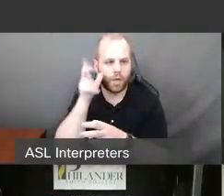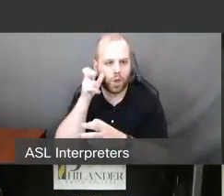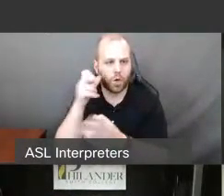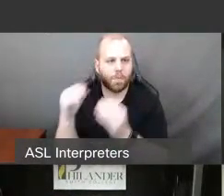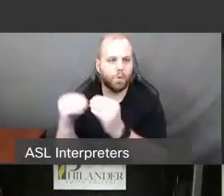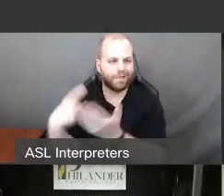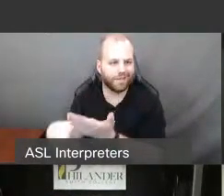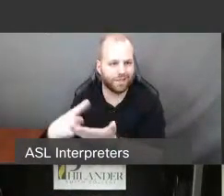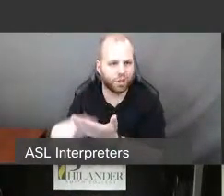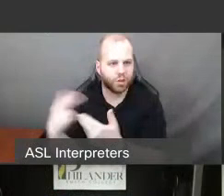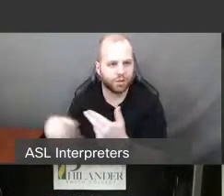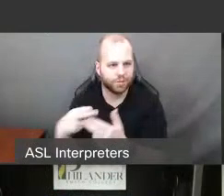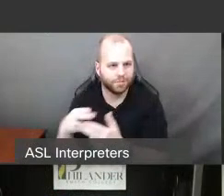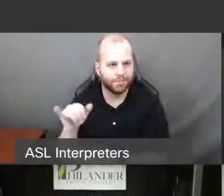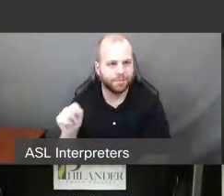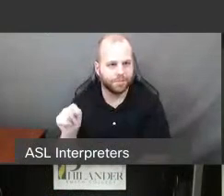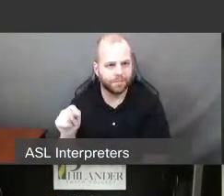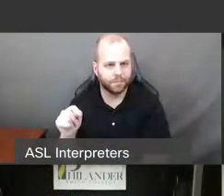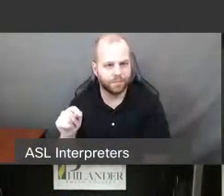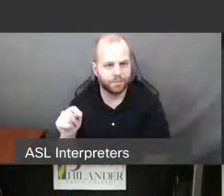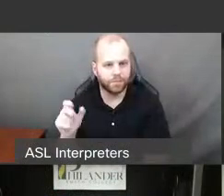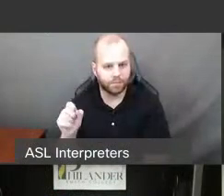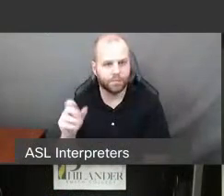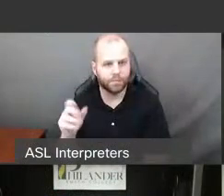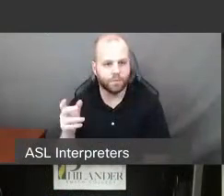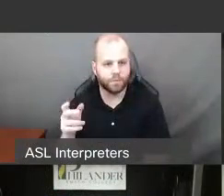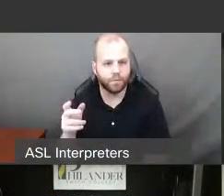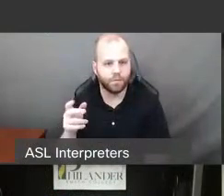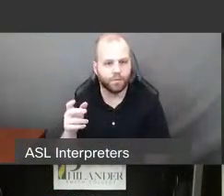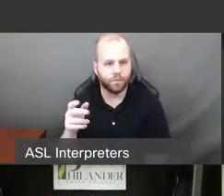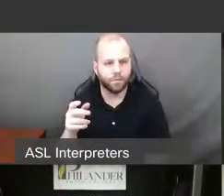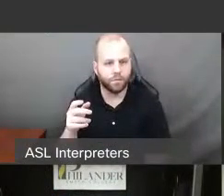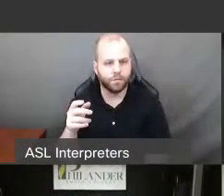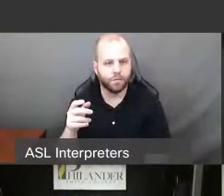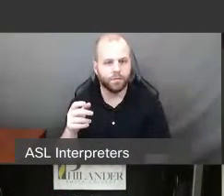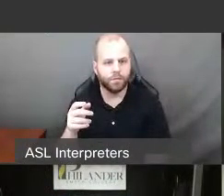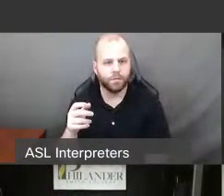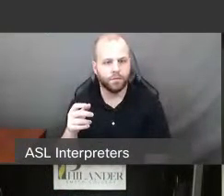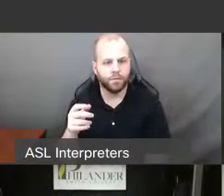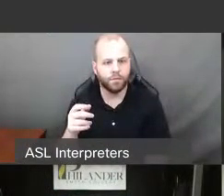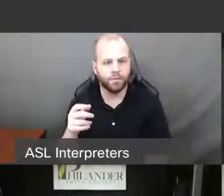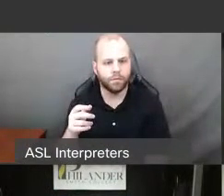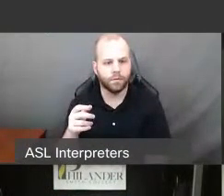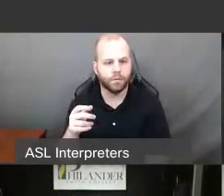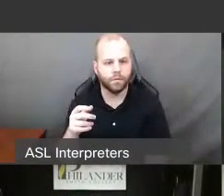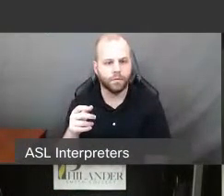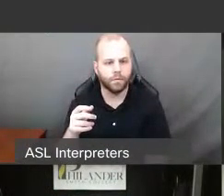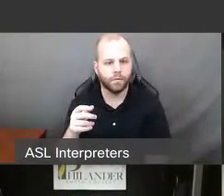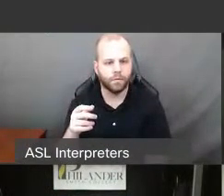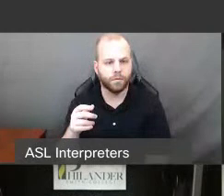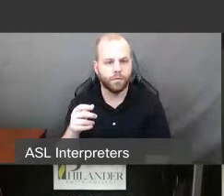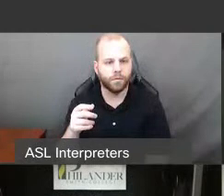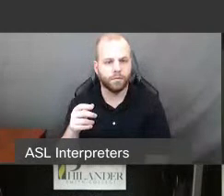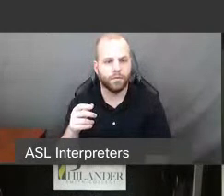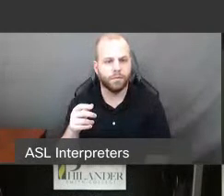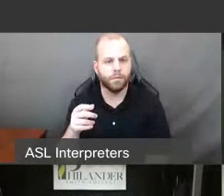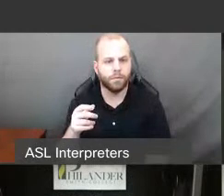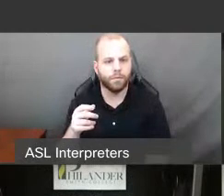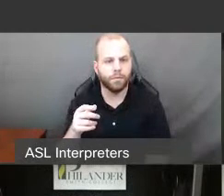could vote on the regular agenda or the consent items and then just move right onto that island and vote